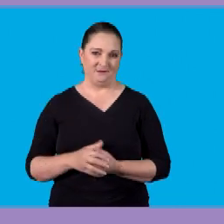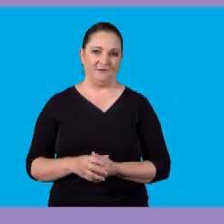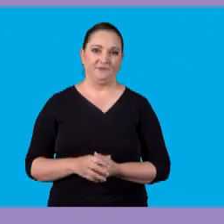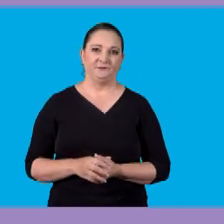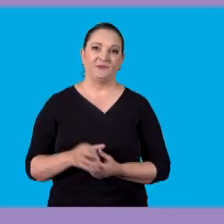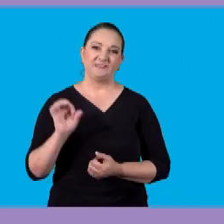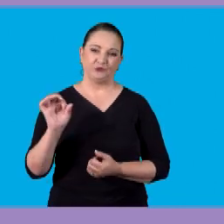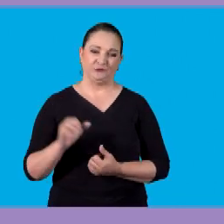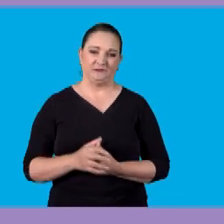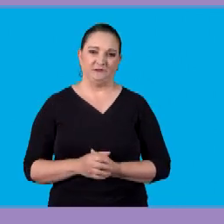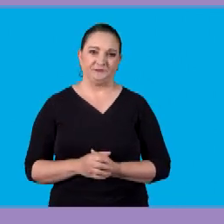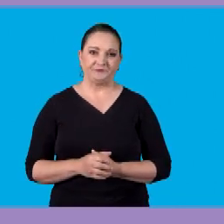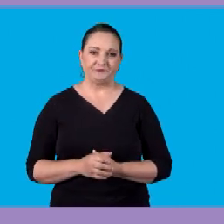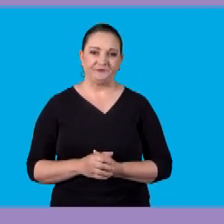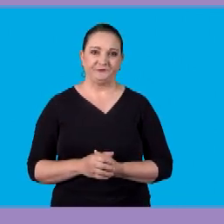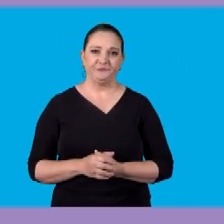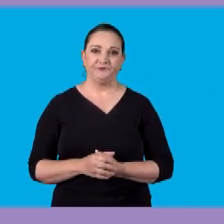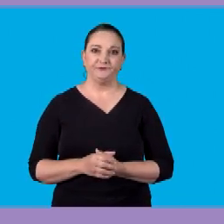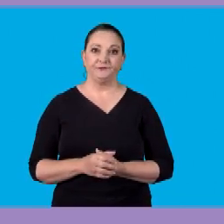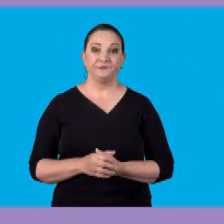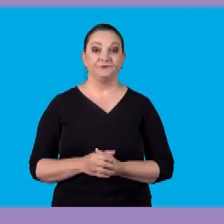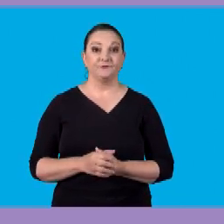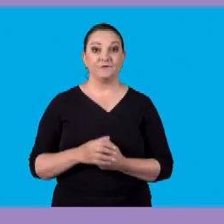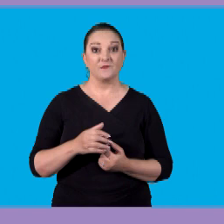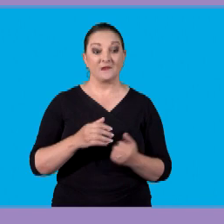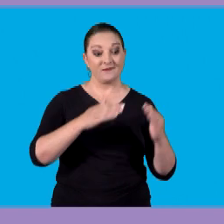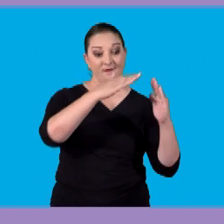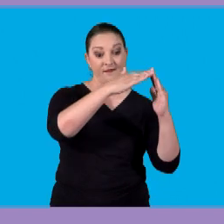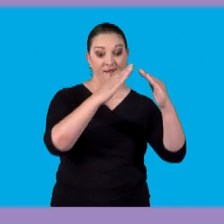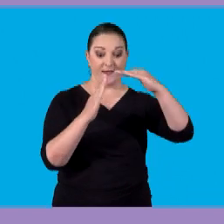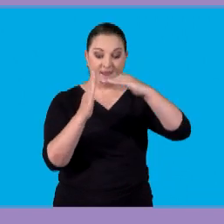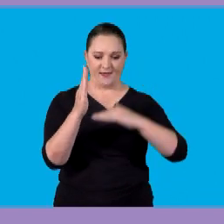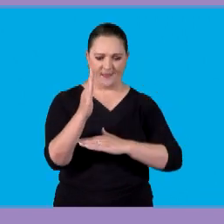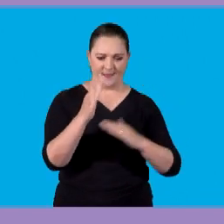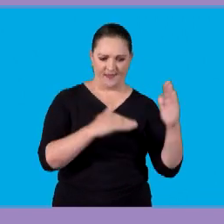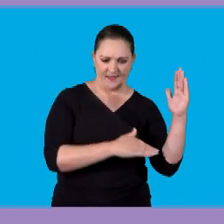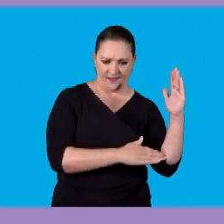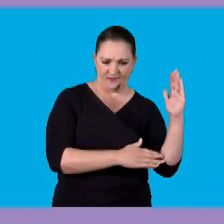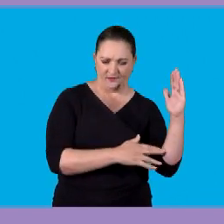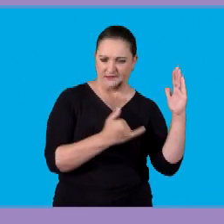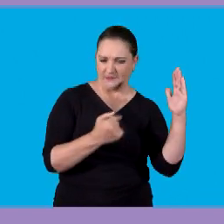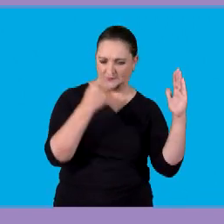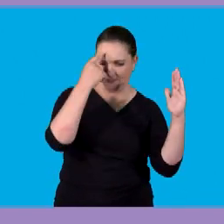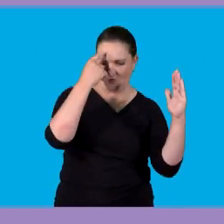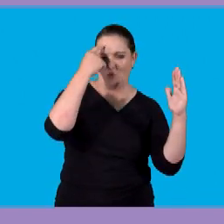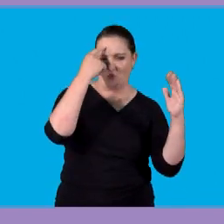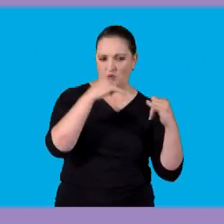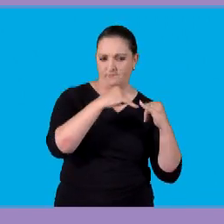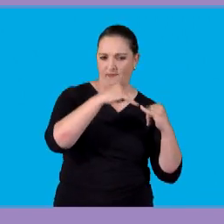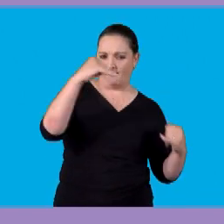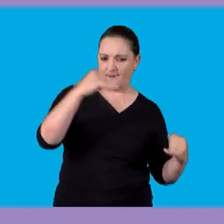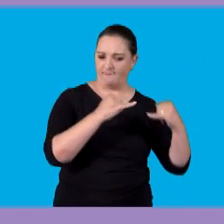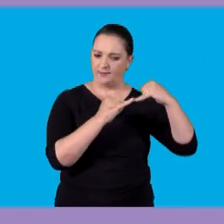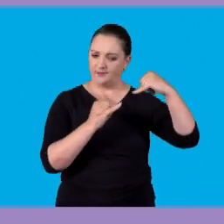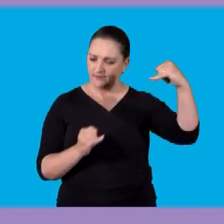to 360 degrees. And that is with the angles. What about the